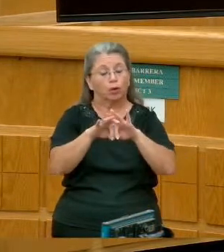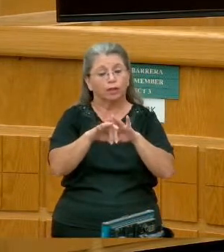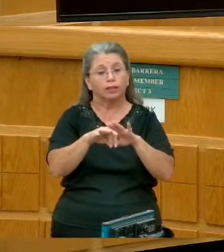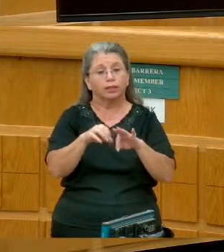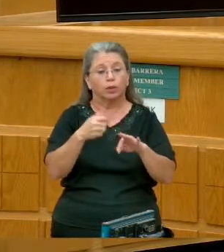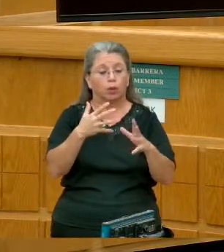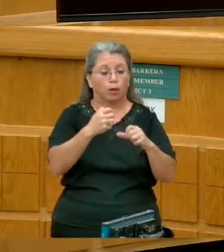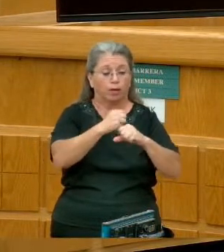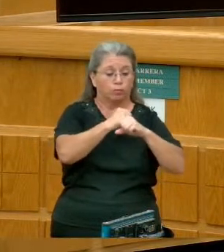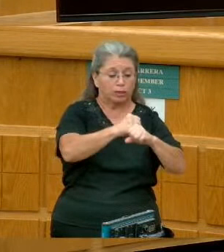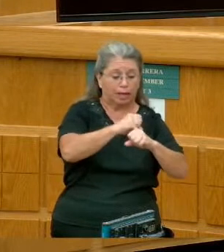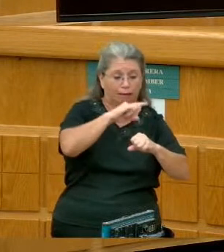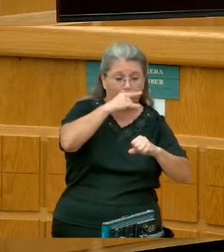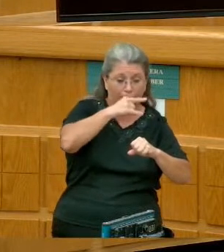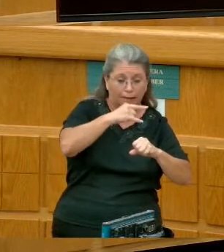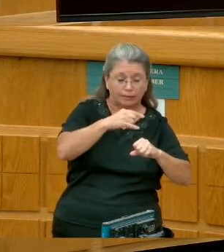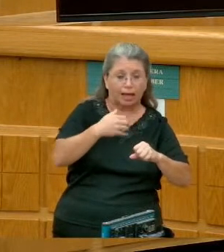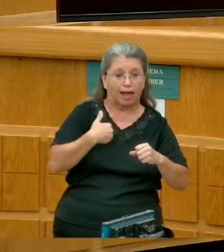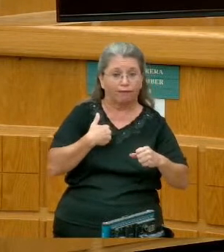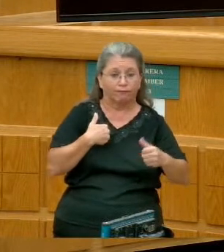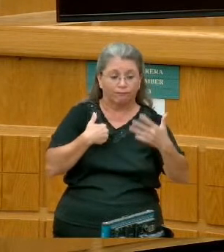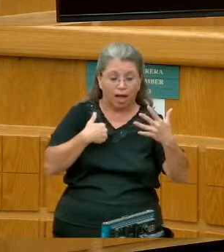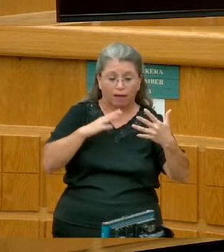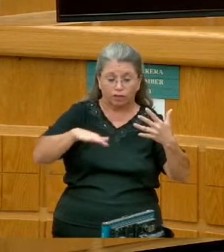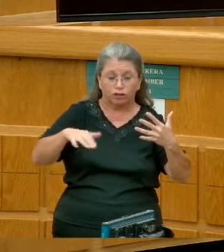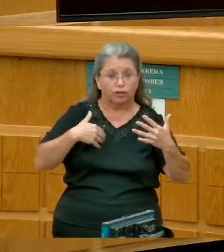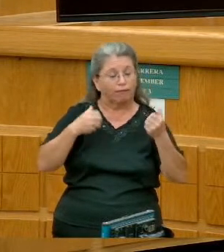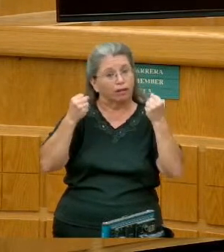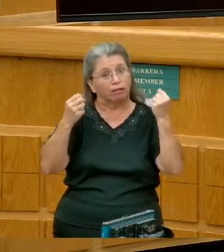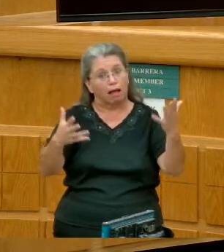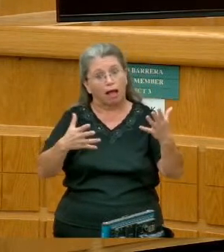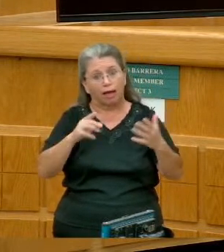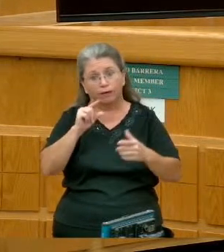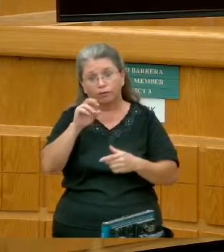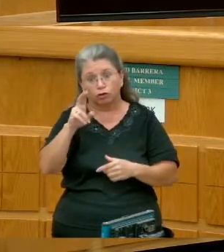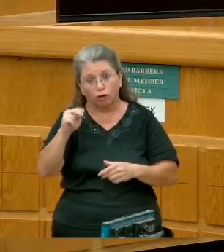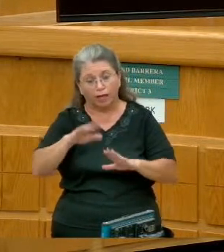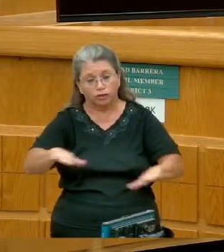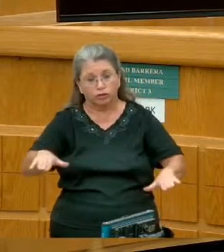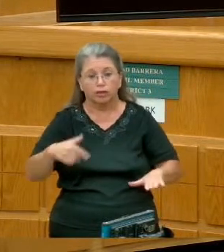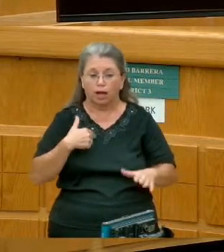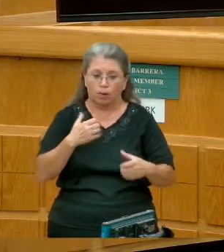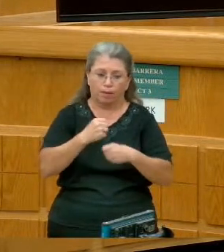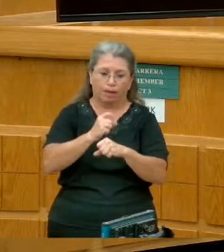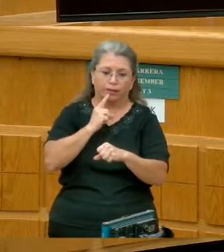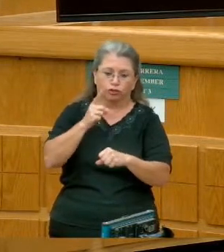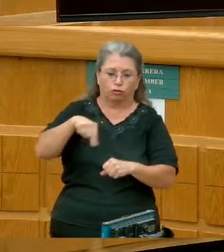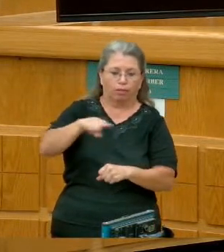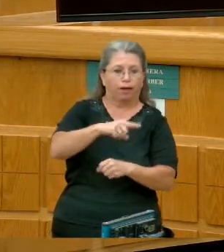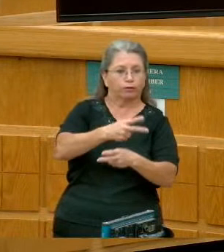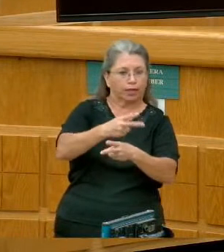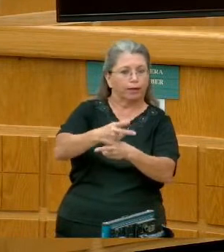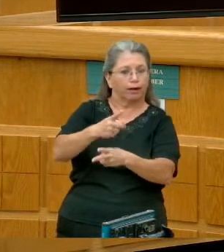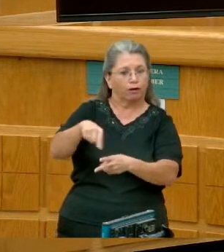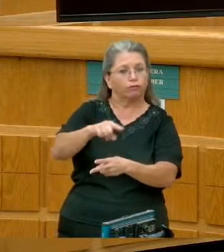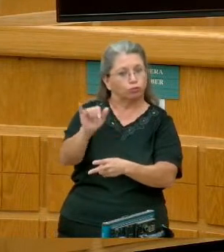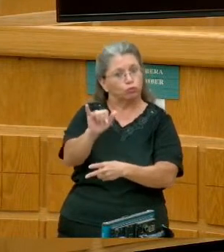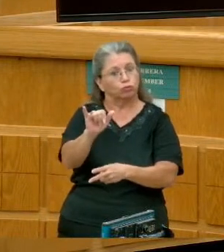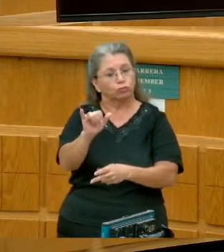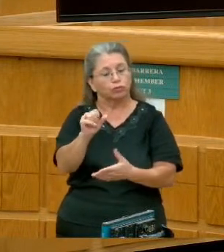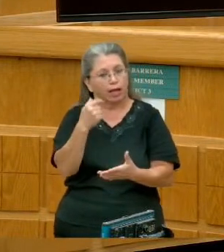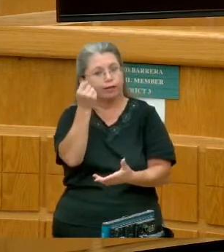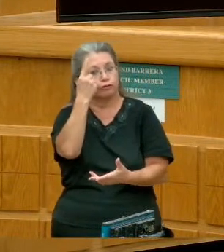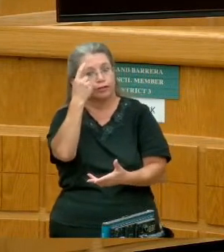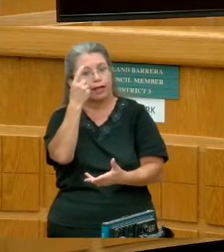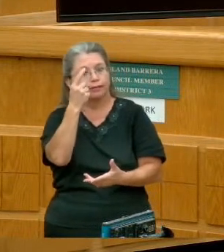kids. I have 5 children and lots of grandchildren, so we want to make sure they're taken care of too. So